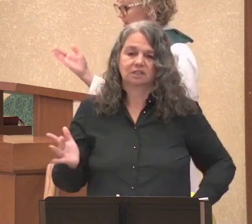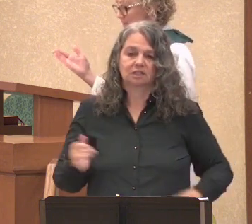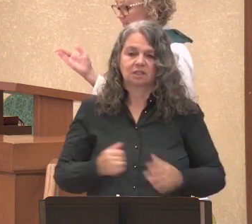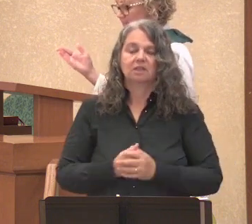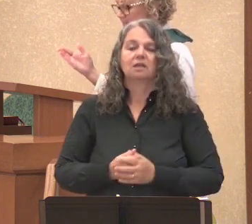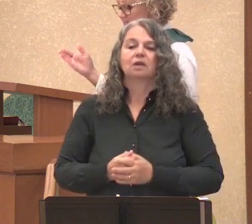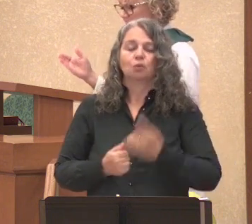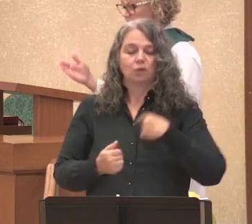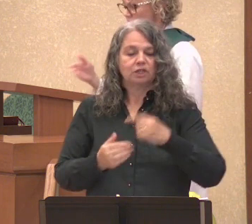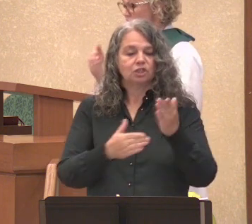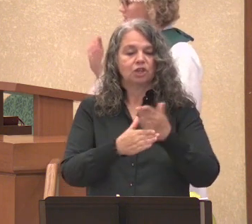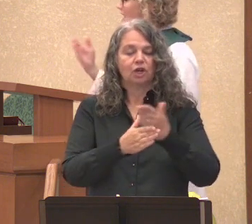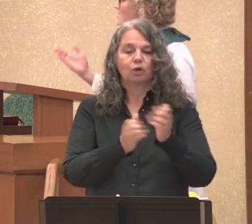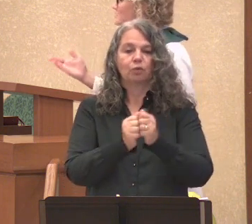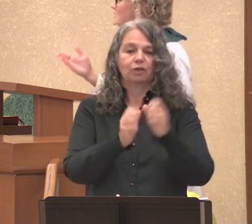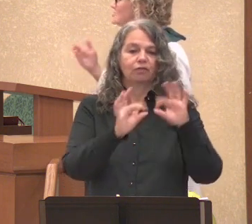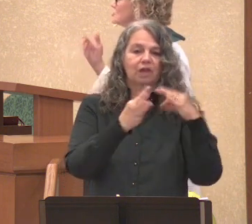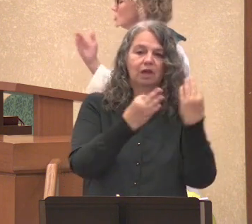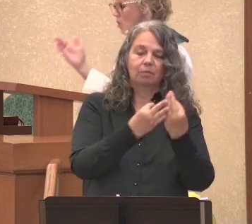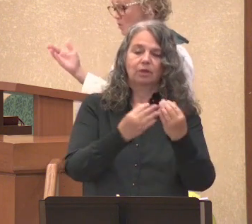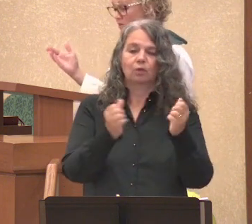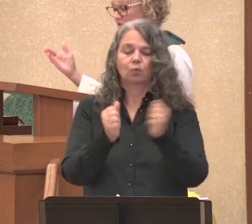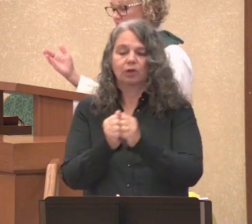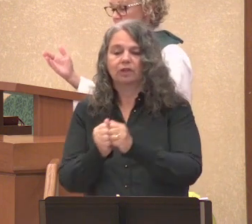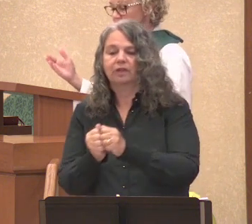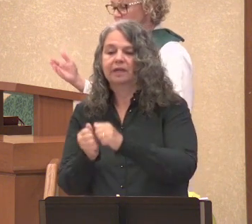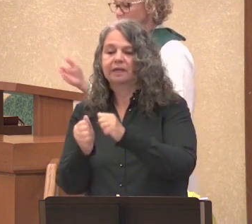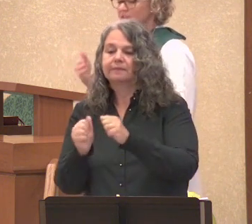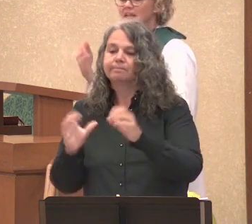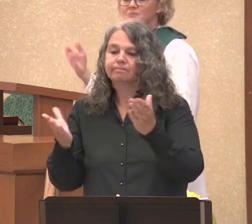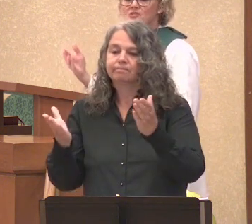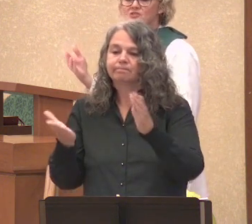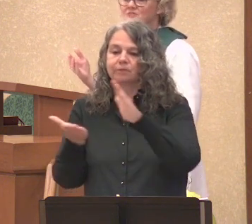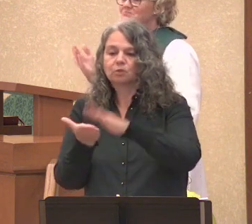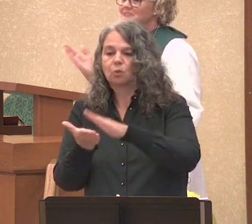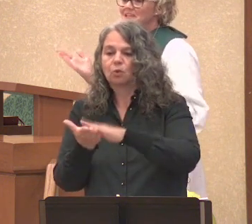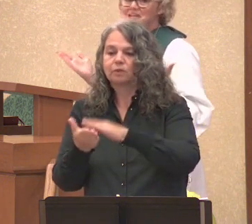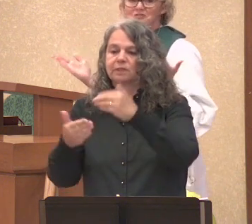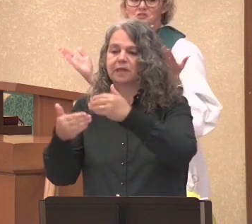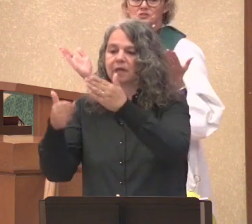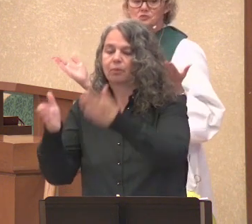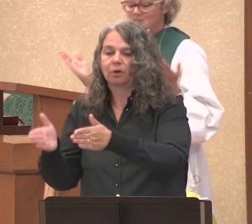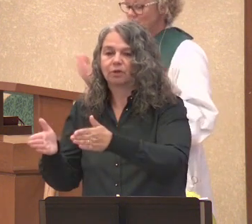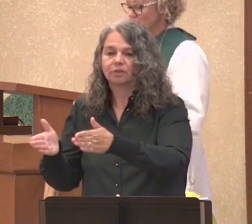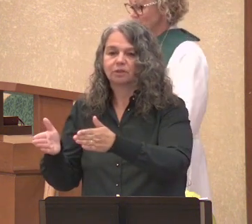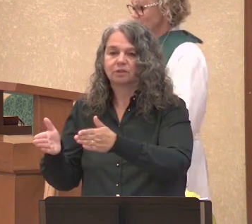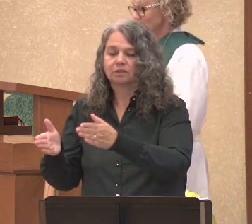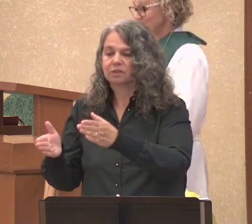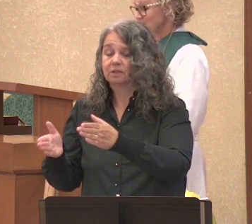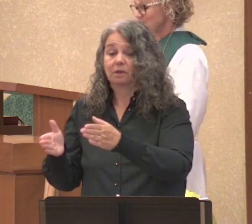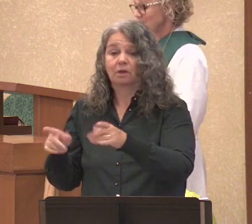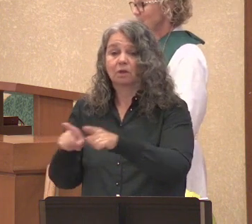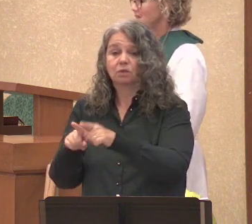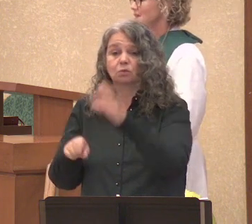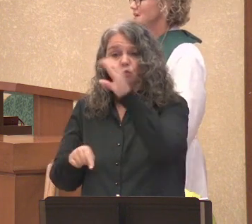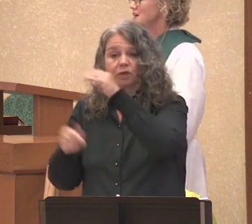our families, our classmates, our coworkers, neighbors, even strangers.